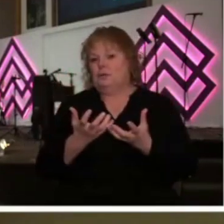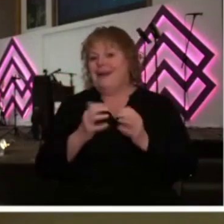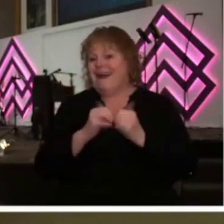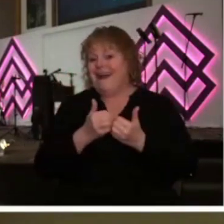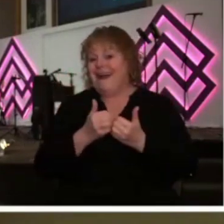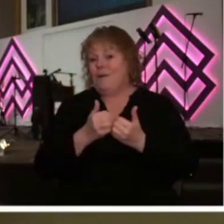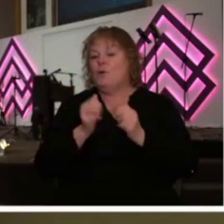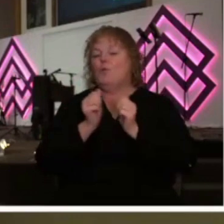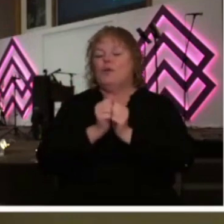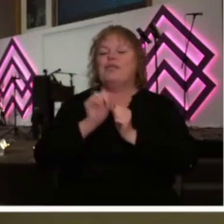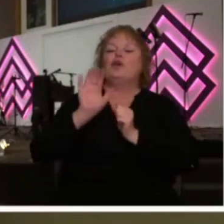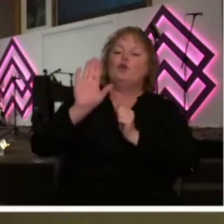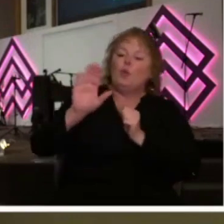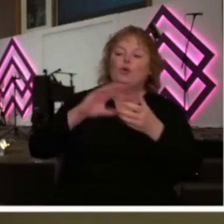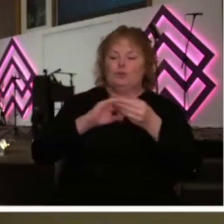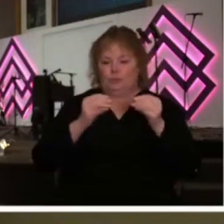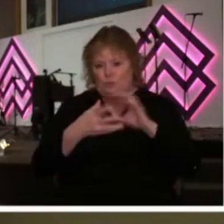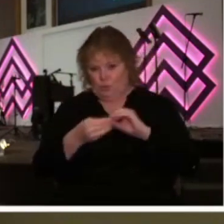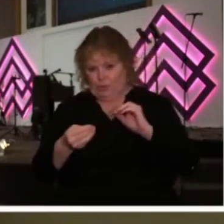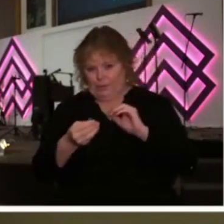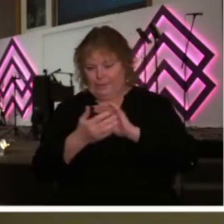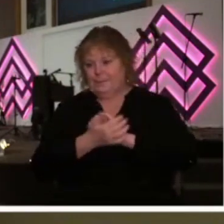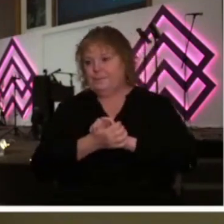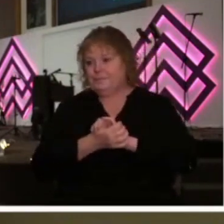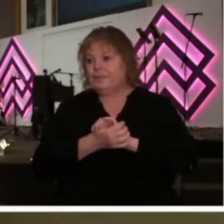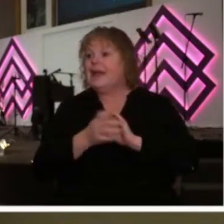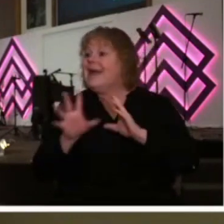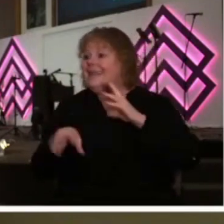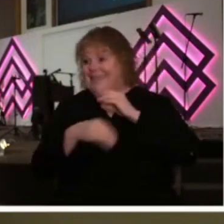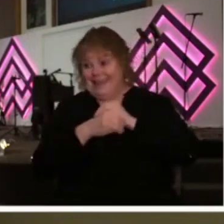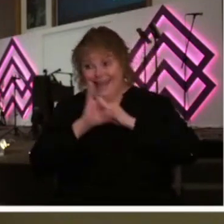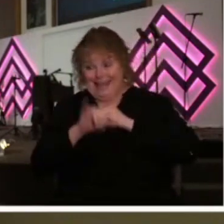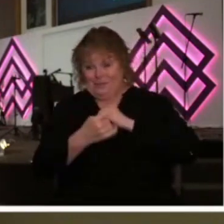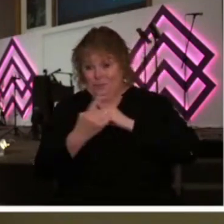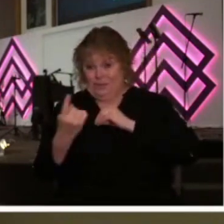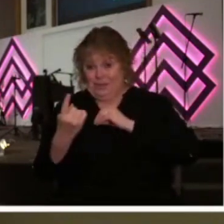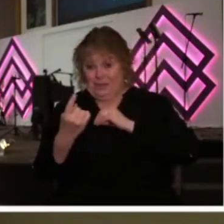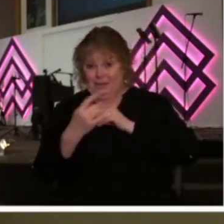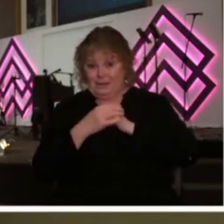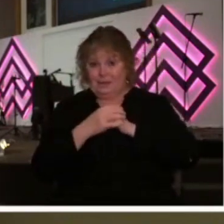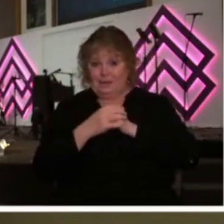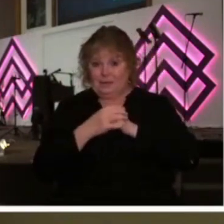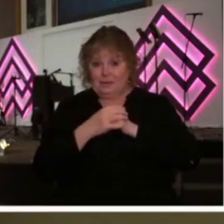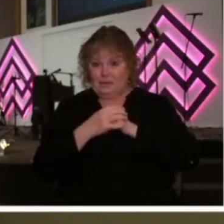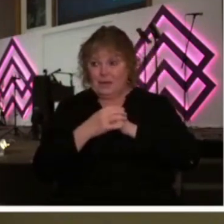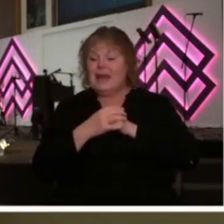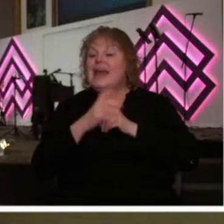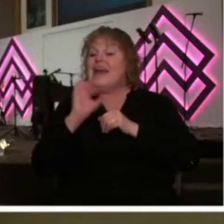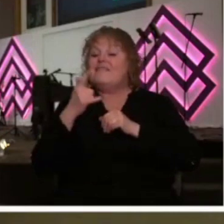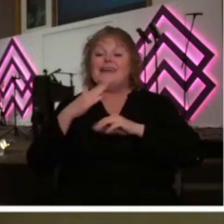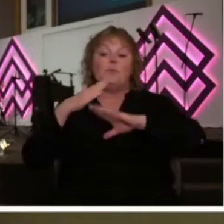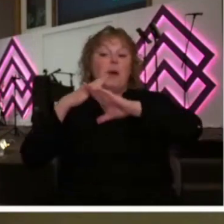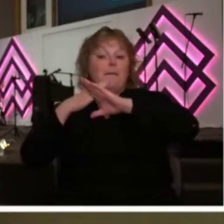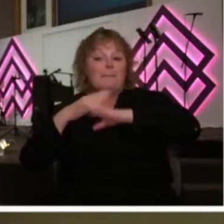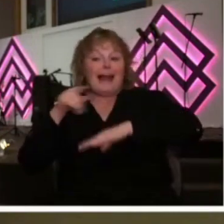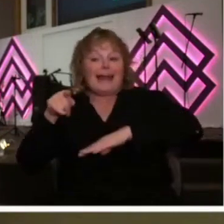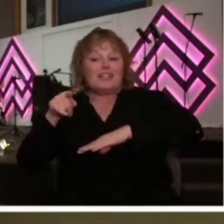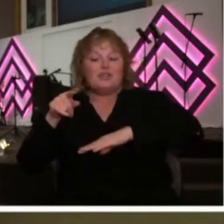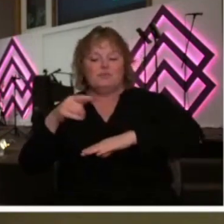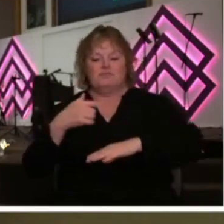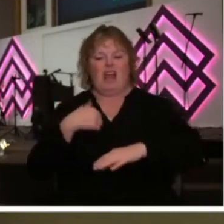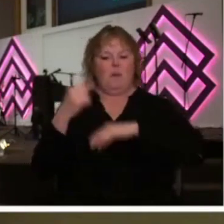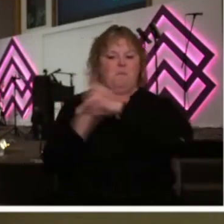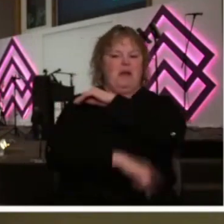your story. And then he adds this, which I kind of like. If anybody hinders you, I'm going to curse